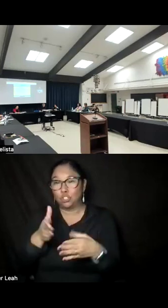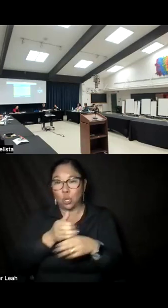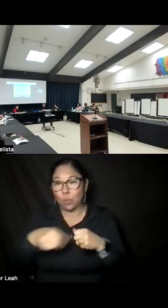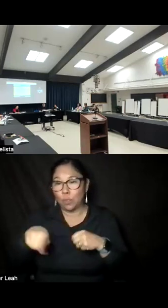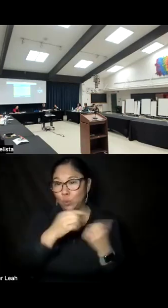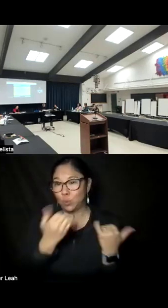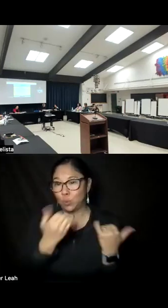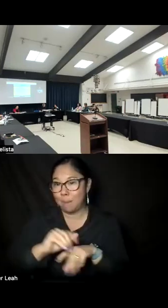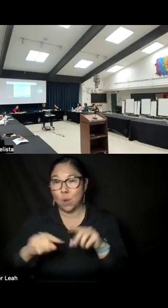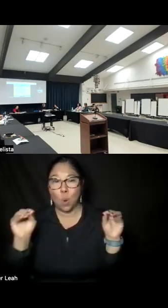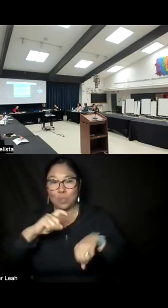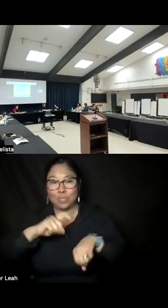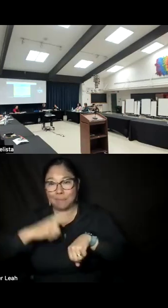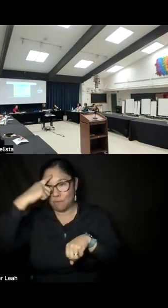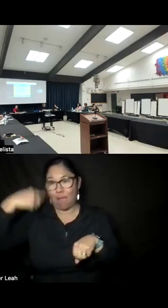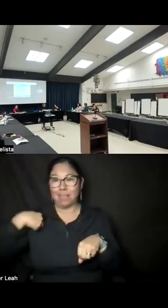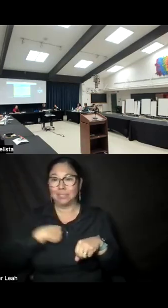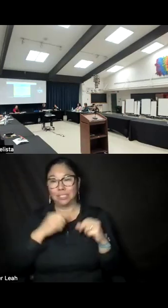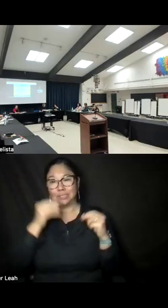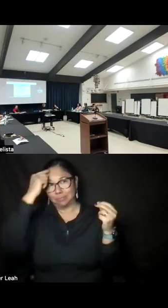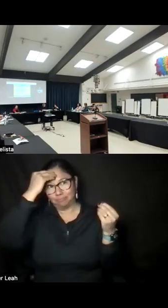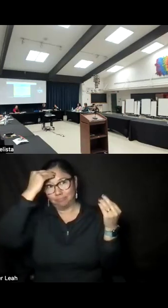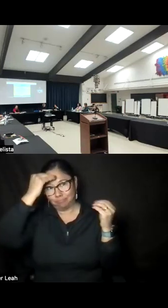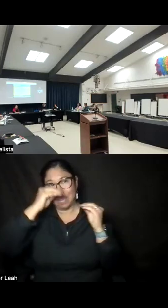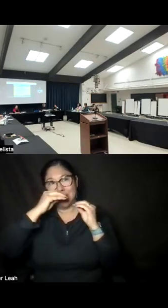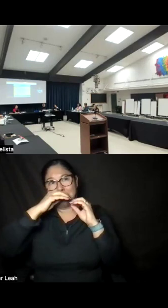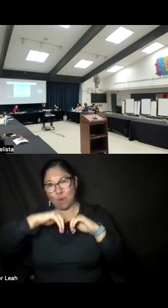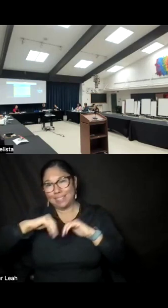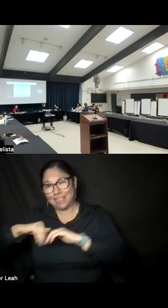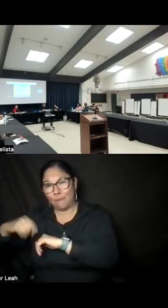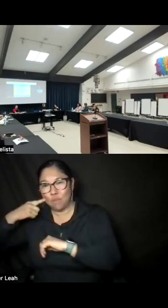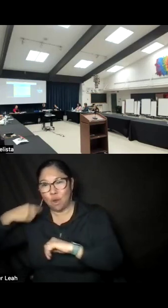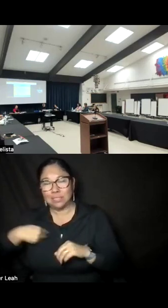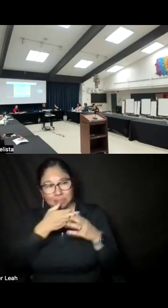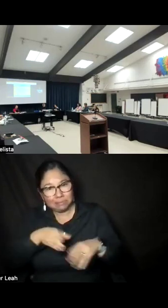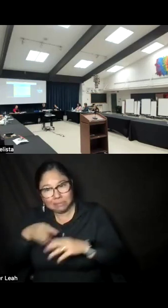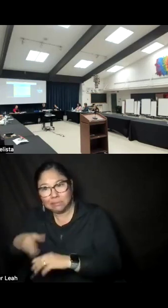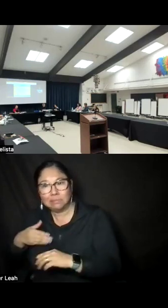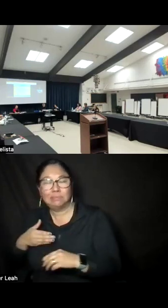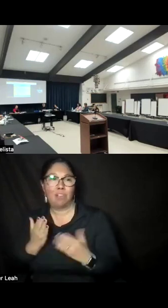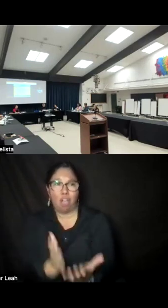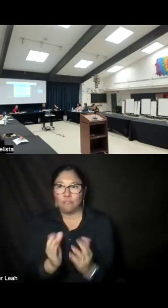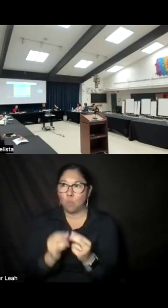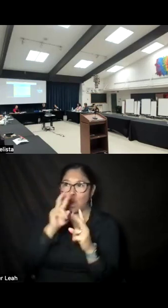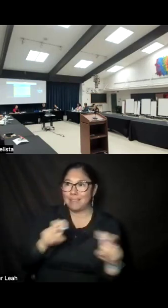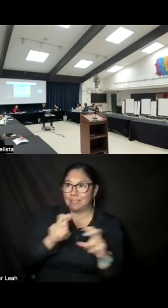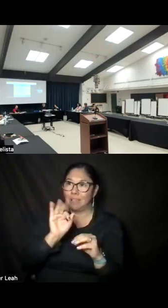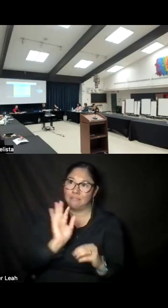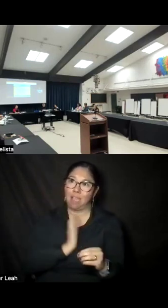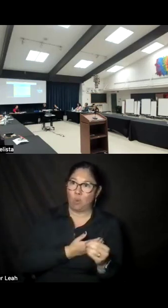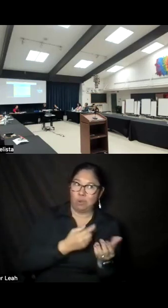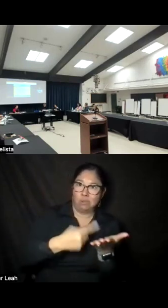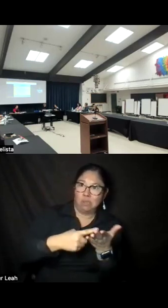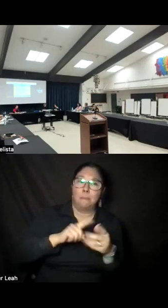chance to digest, break it down, and fully offer our analysis of it. Hopefully the